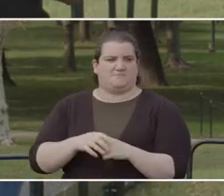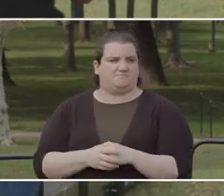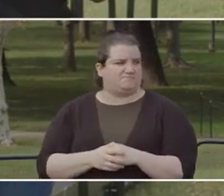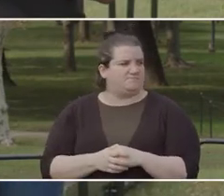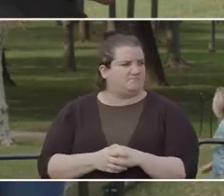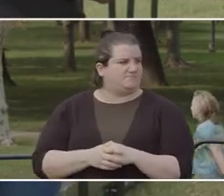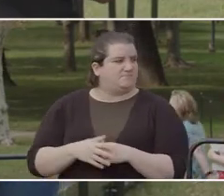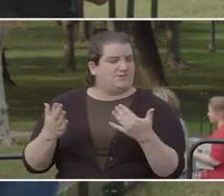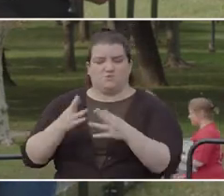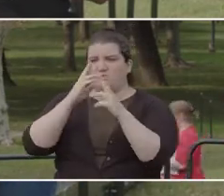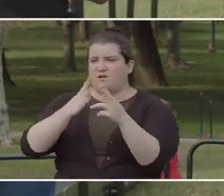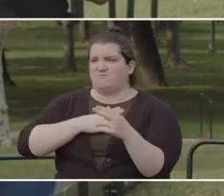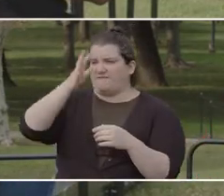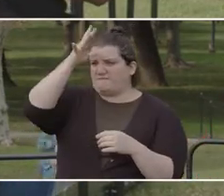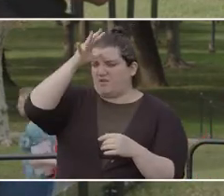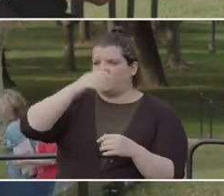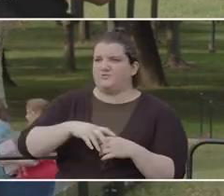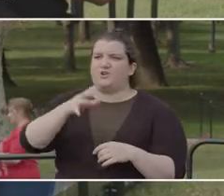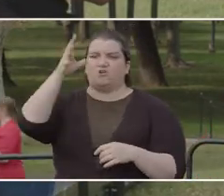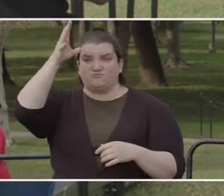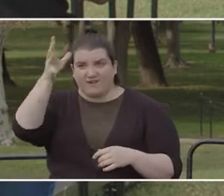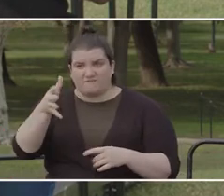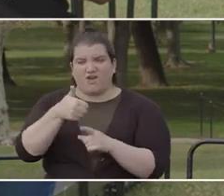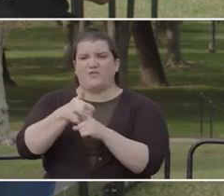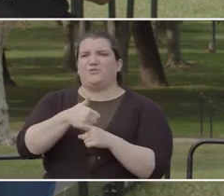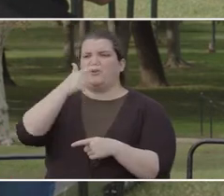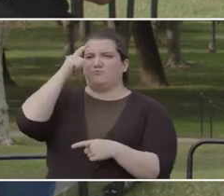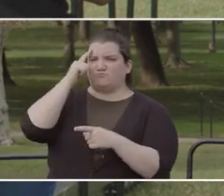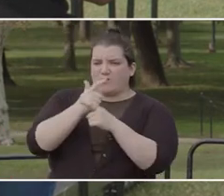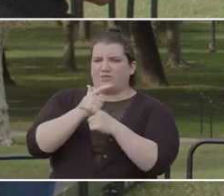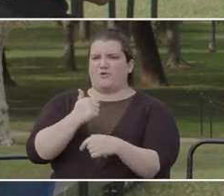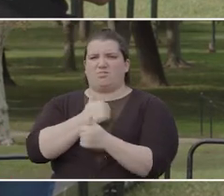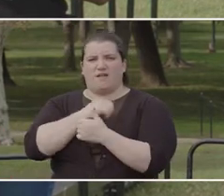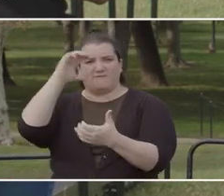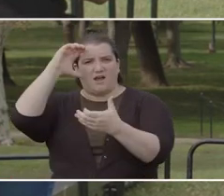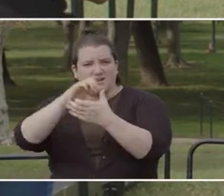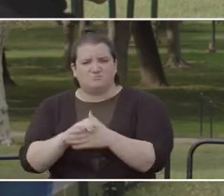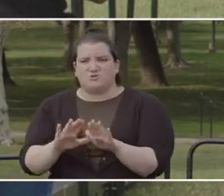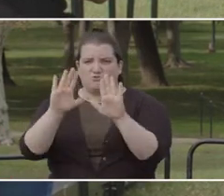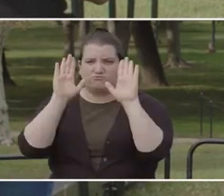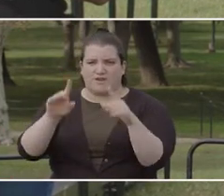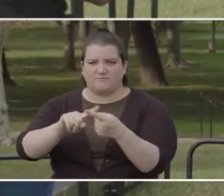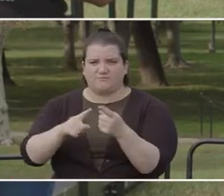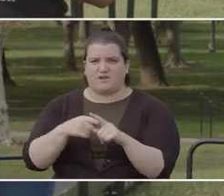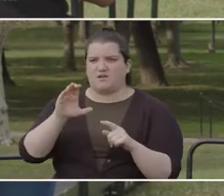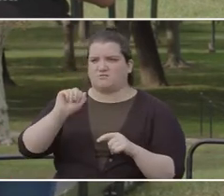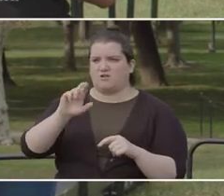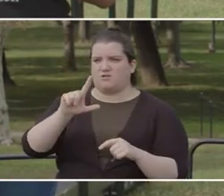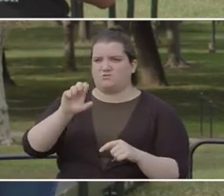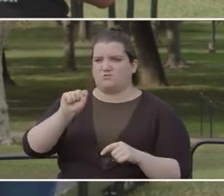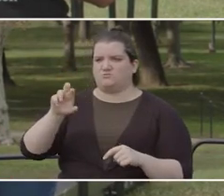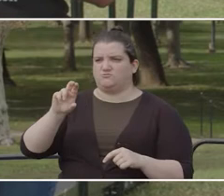We're here to honor my father, grandfather, brother, loving husband and a great friend, Carlos